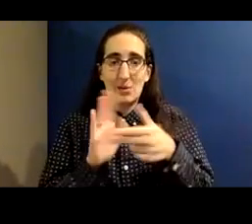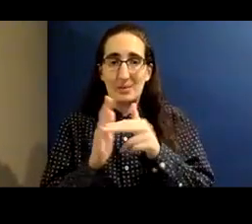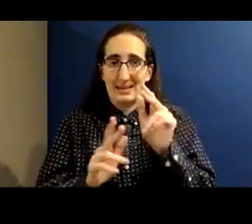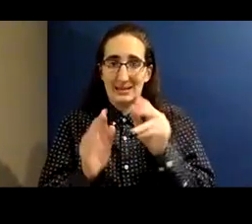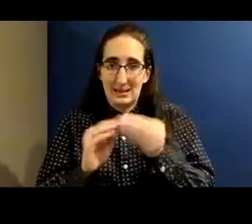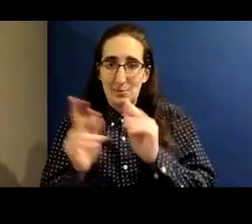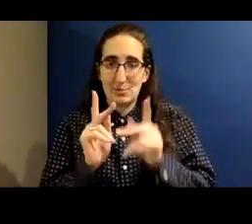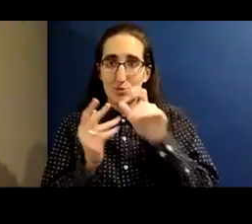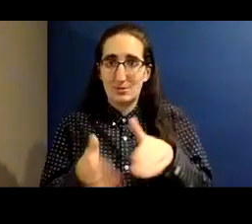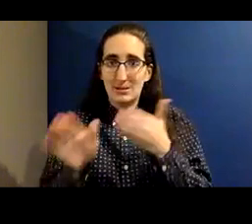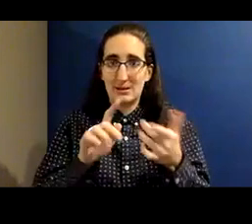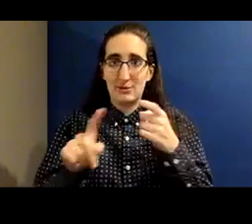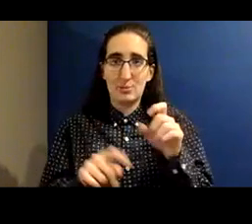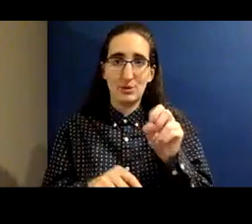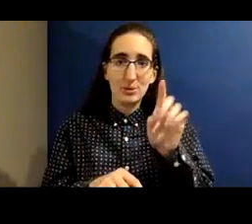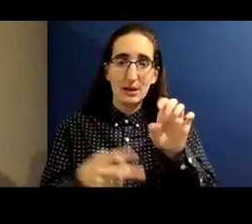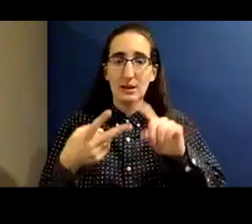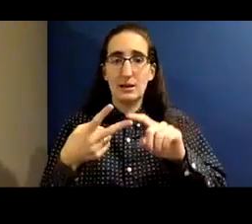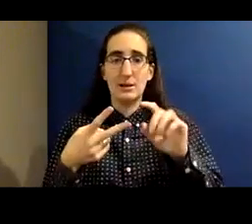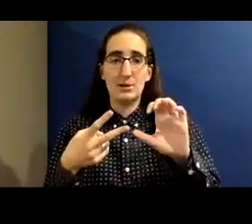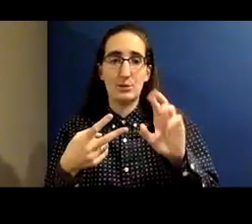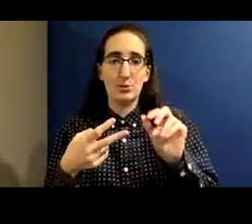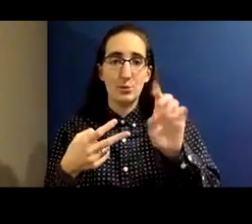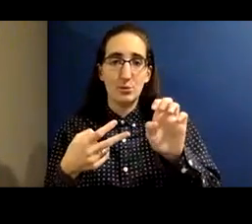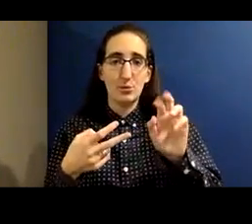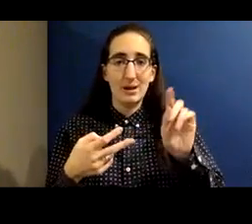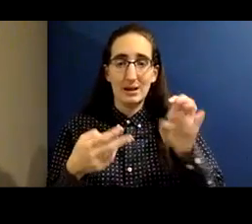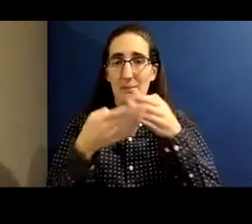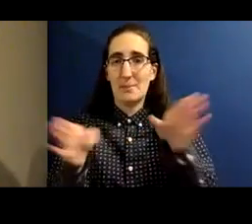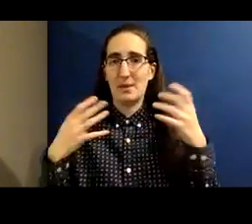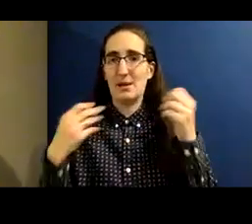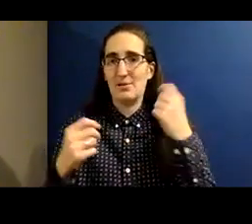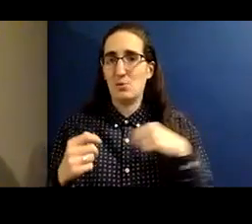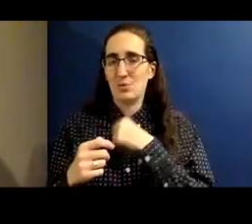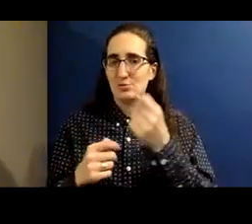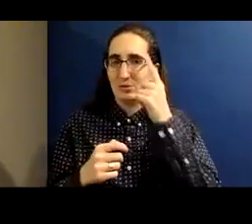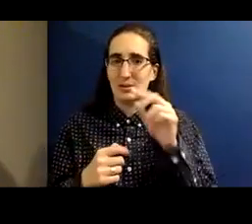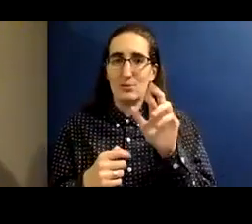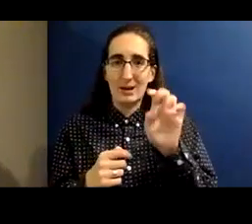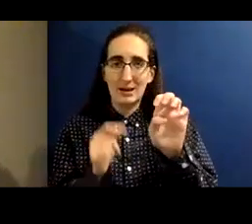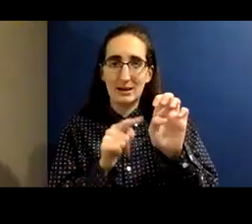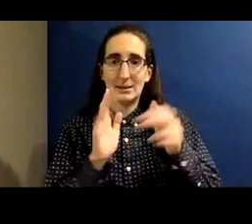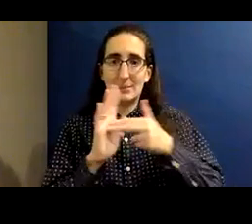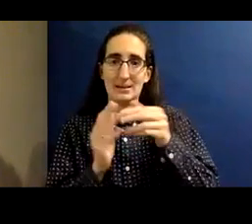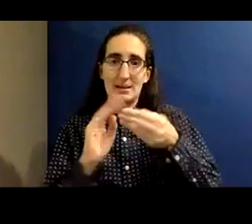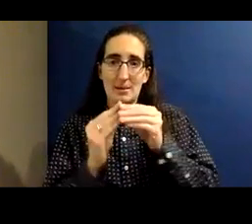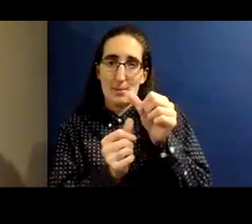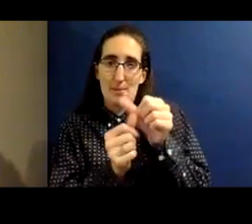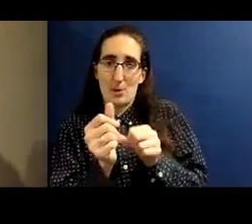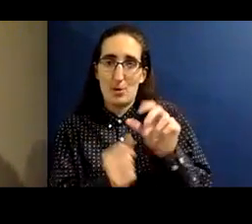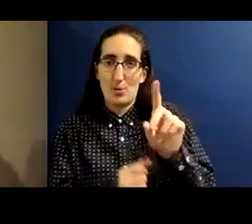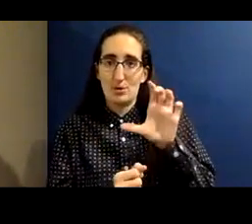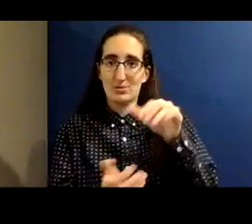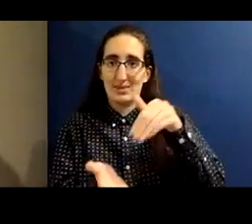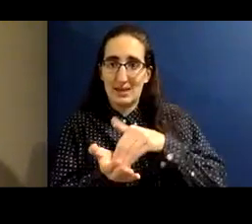suicide, and crude rates. So in public health, we understand rates as a number per